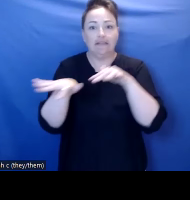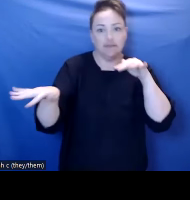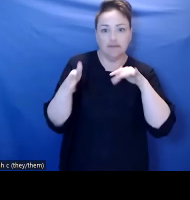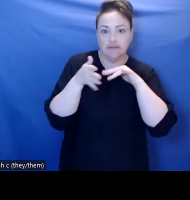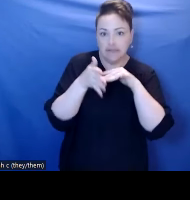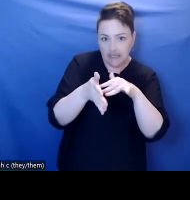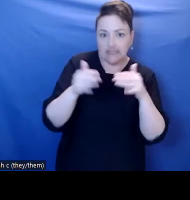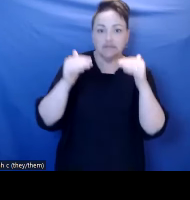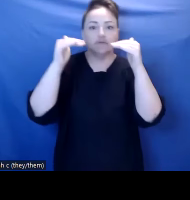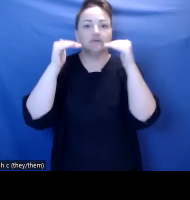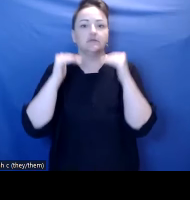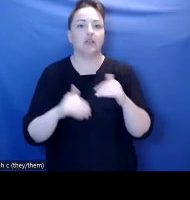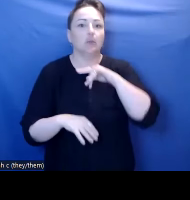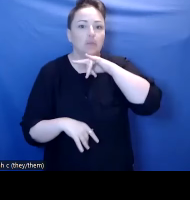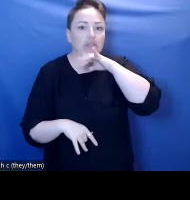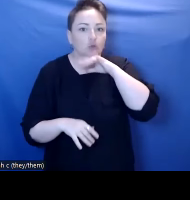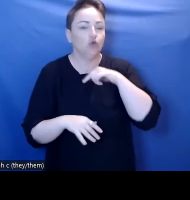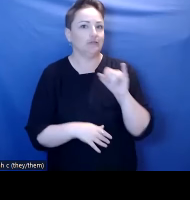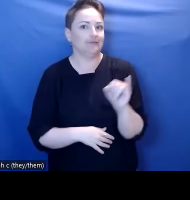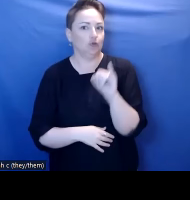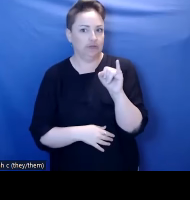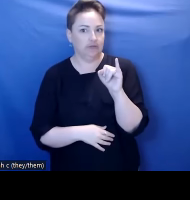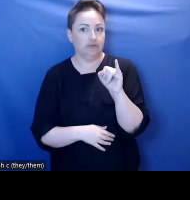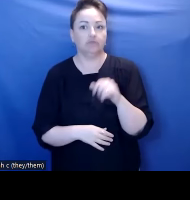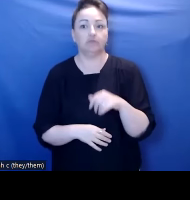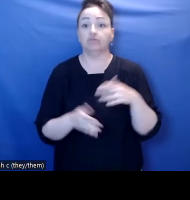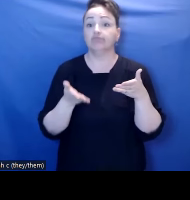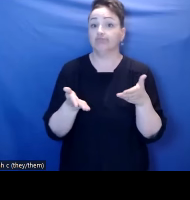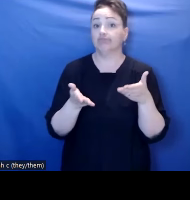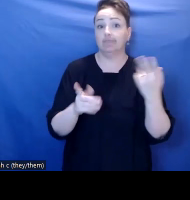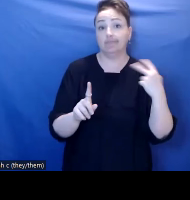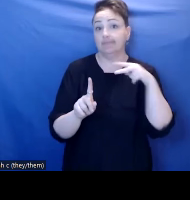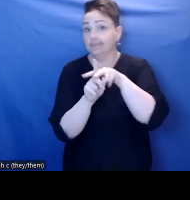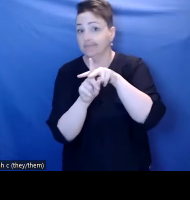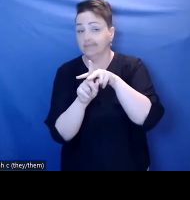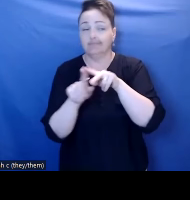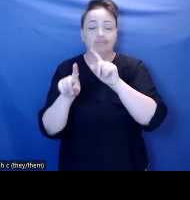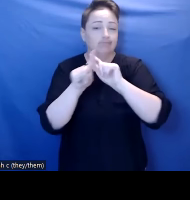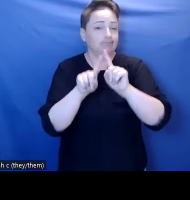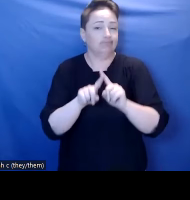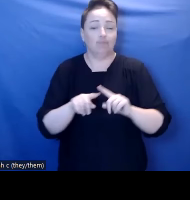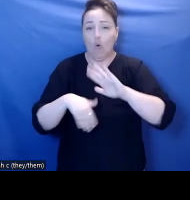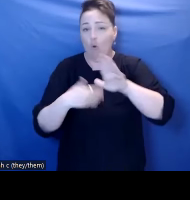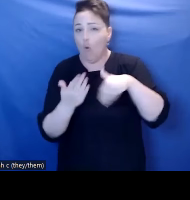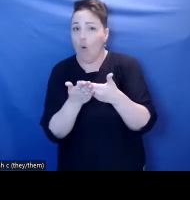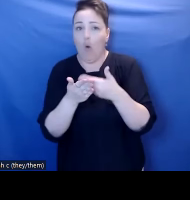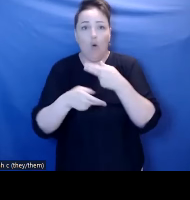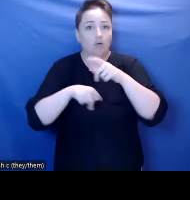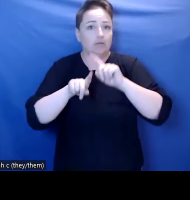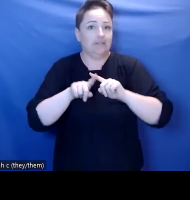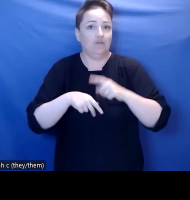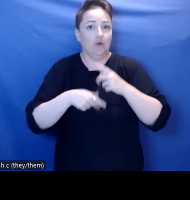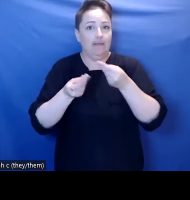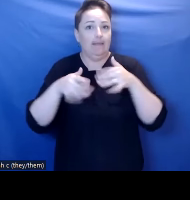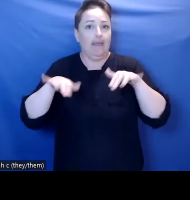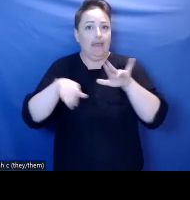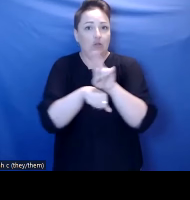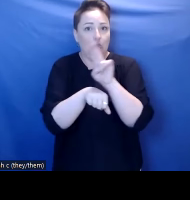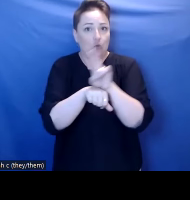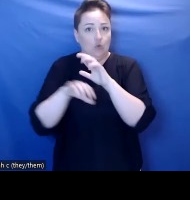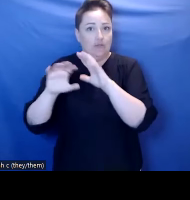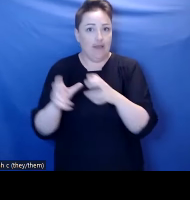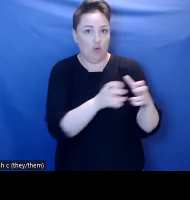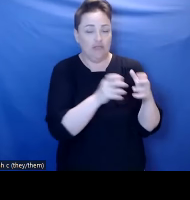streamlined and new fees, again, this would be applicable to all kinds of land use categories. Again, the agency role would be